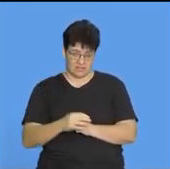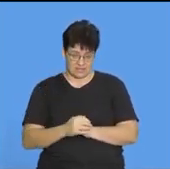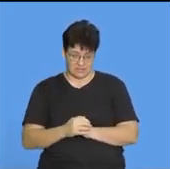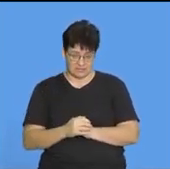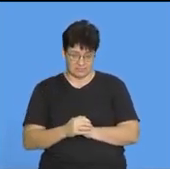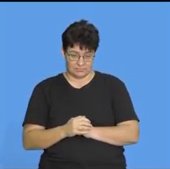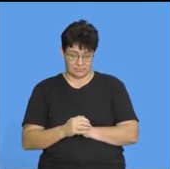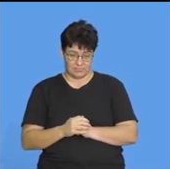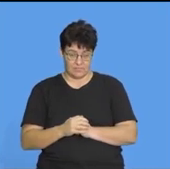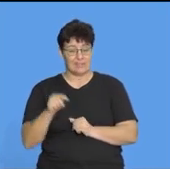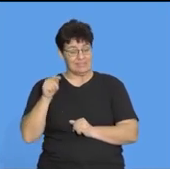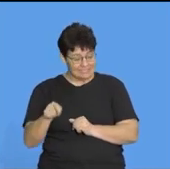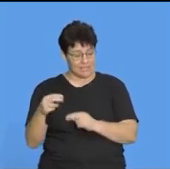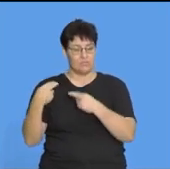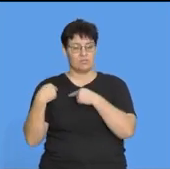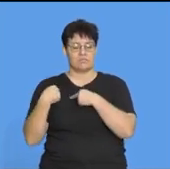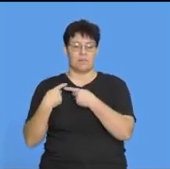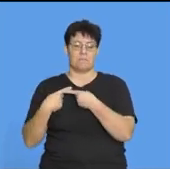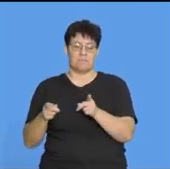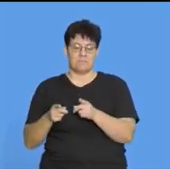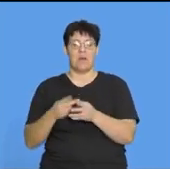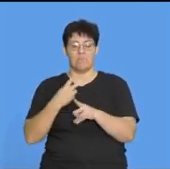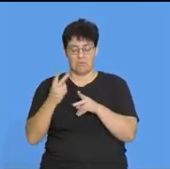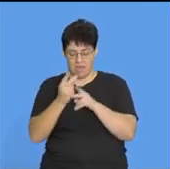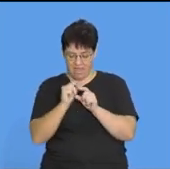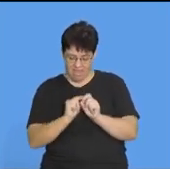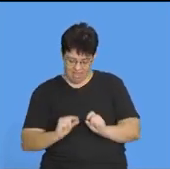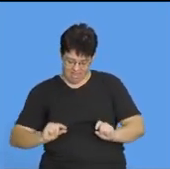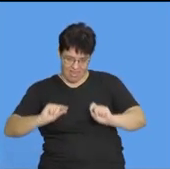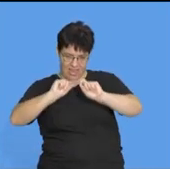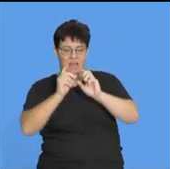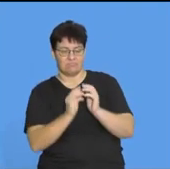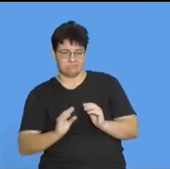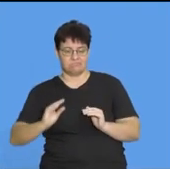and the estrogen is responsible for preparing the lining of the endometrium.